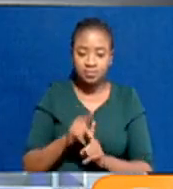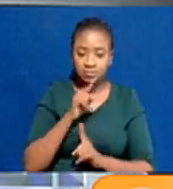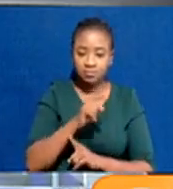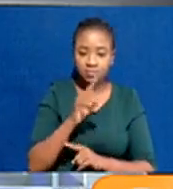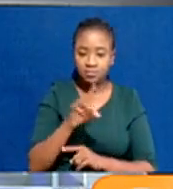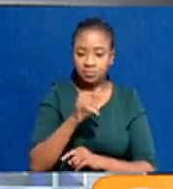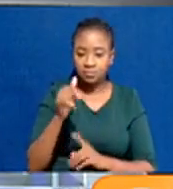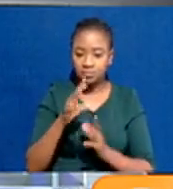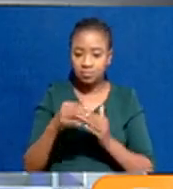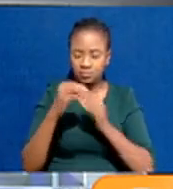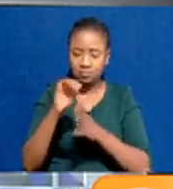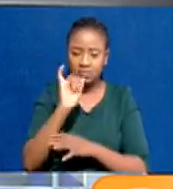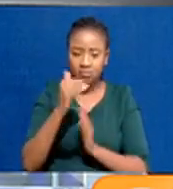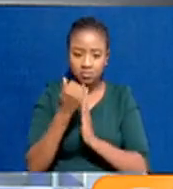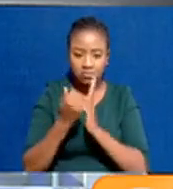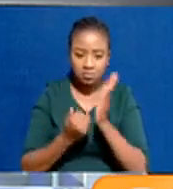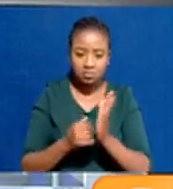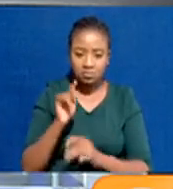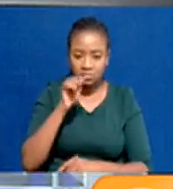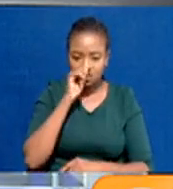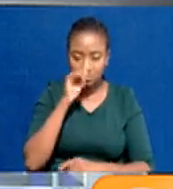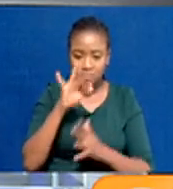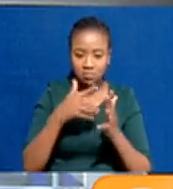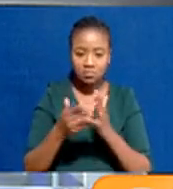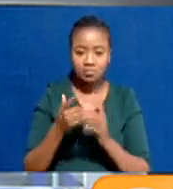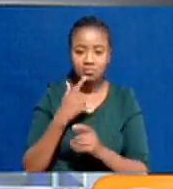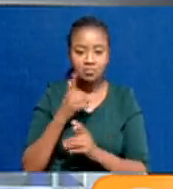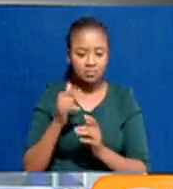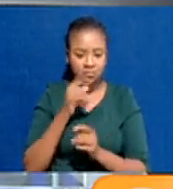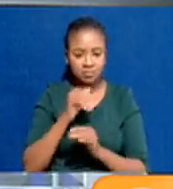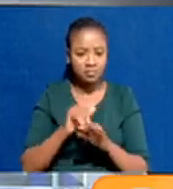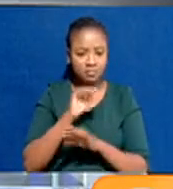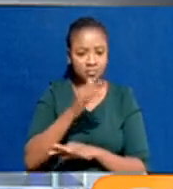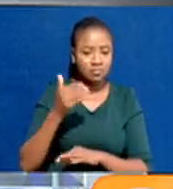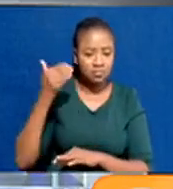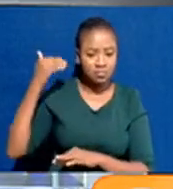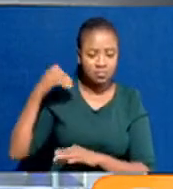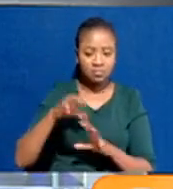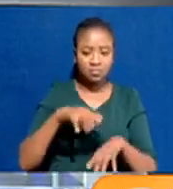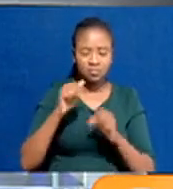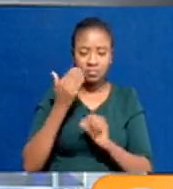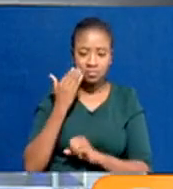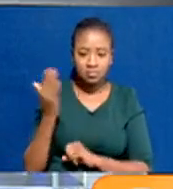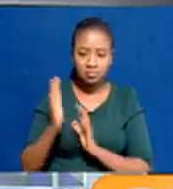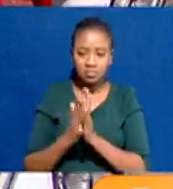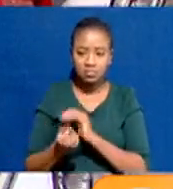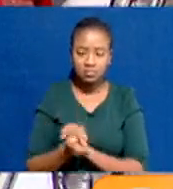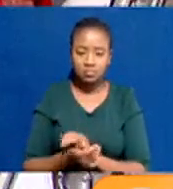Dr. Ahmeddin Omar, however, insisted that he sent the memo to his then boss. Lillian Muli has more.